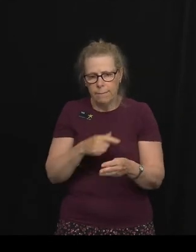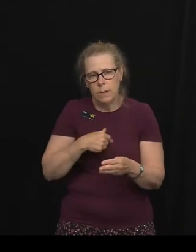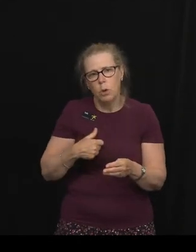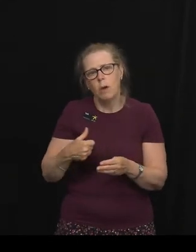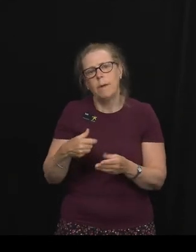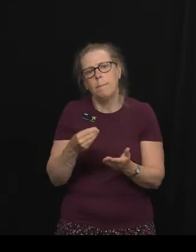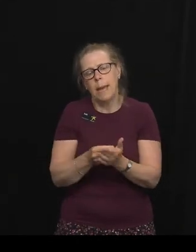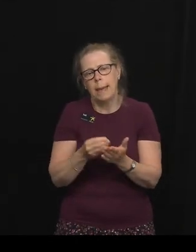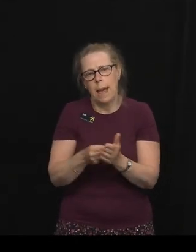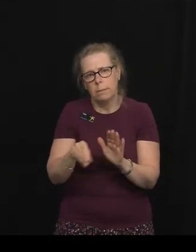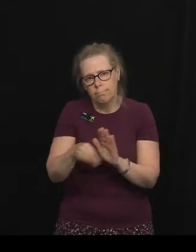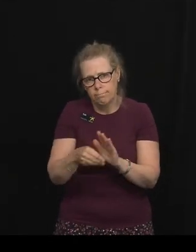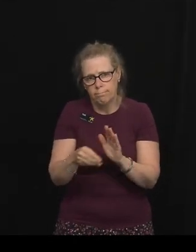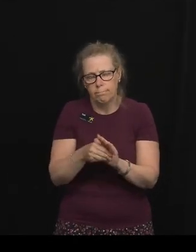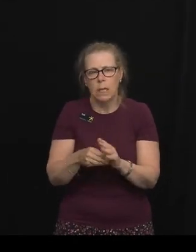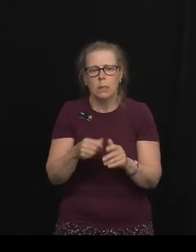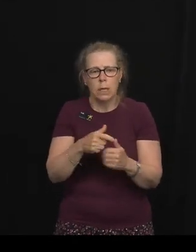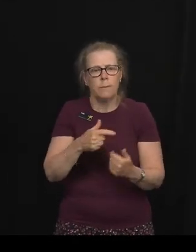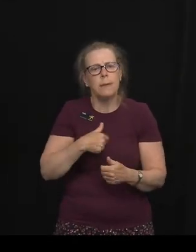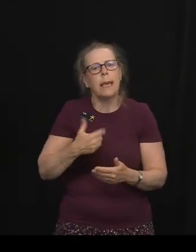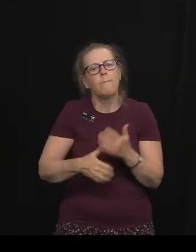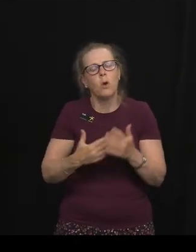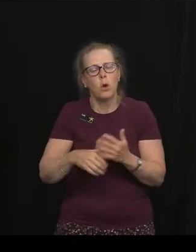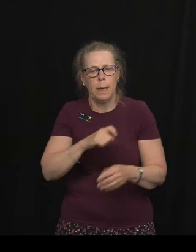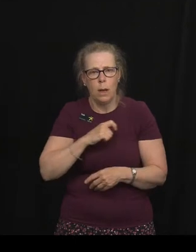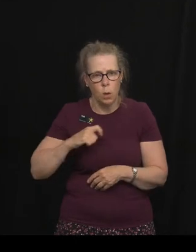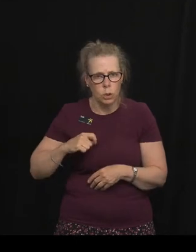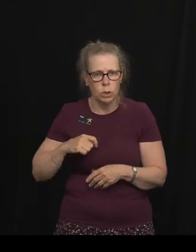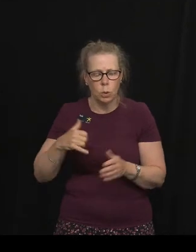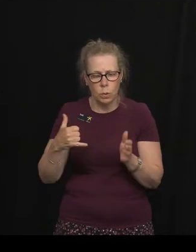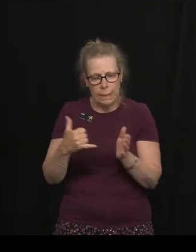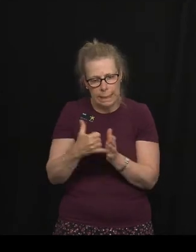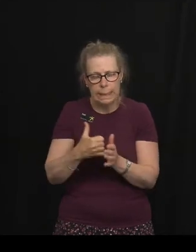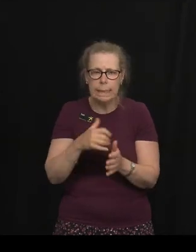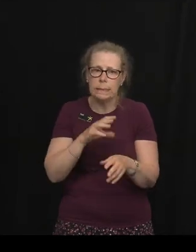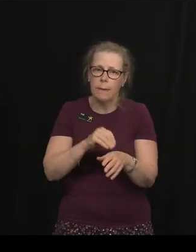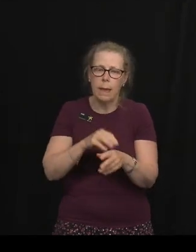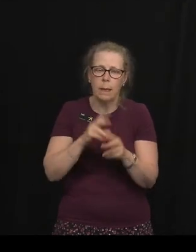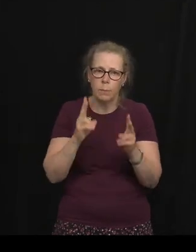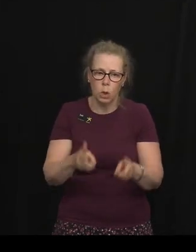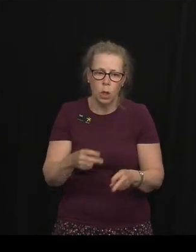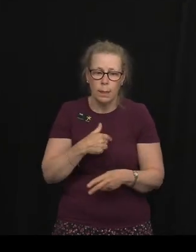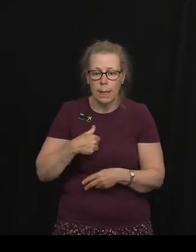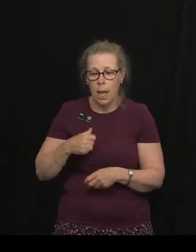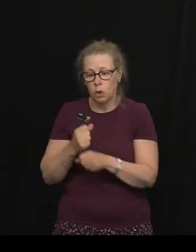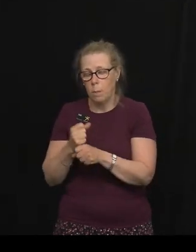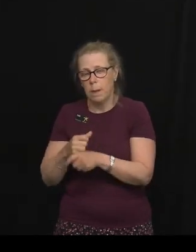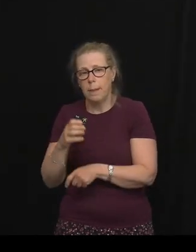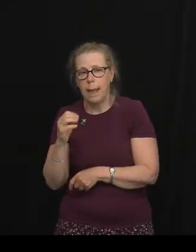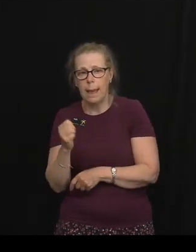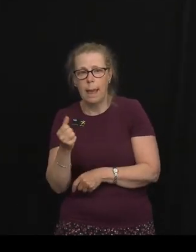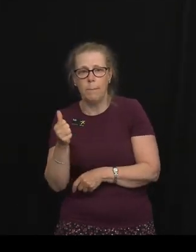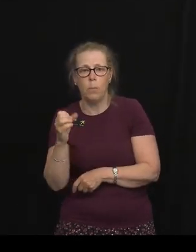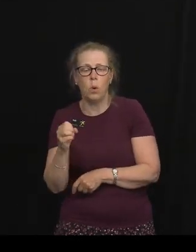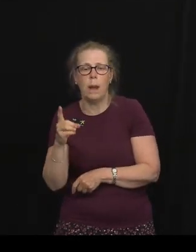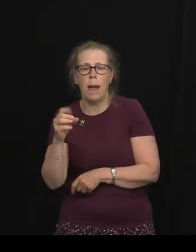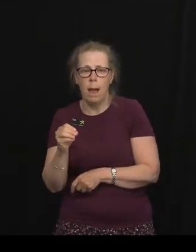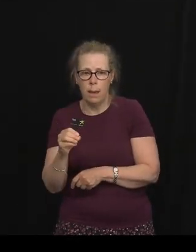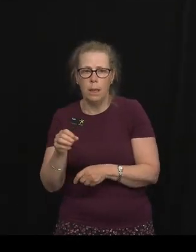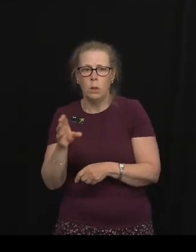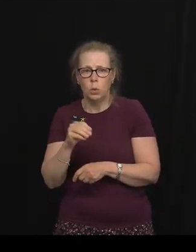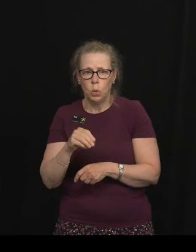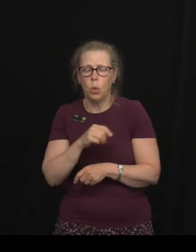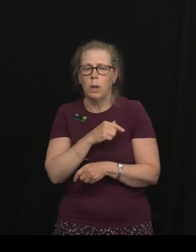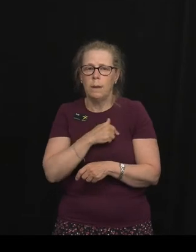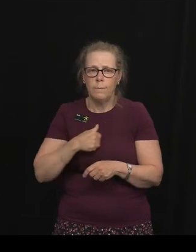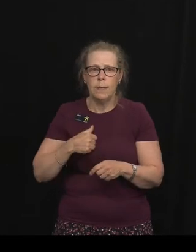to be invested in preparedness now, including in Sweden. When I was working with the Ebola outbreak in Sierra Leone, we did investment in